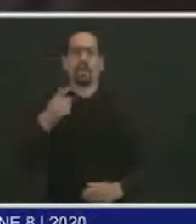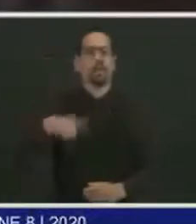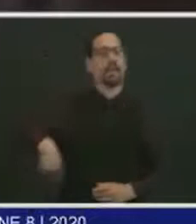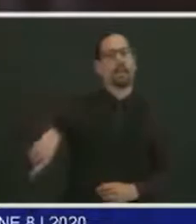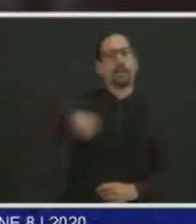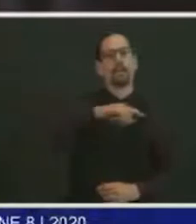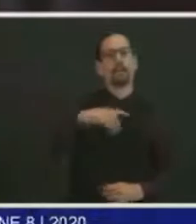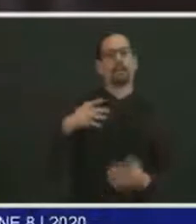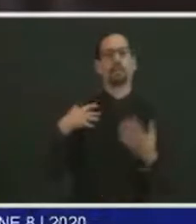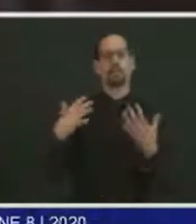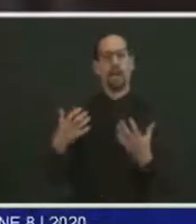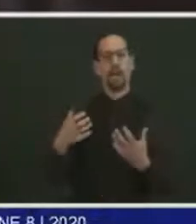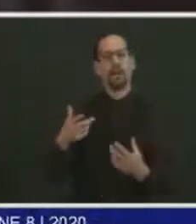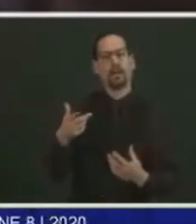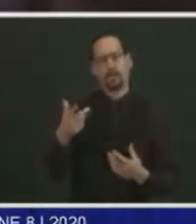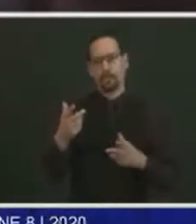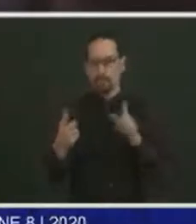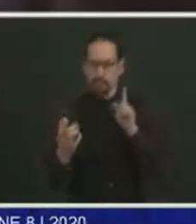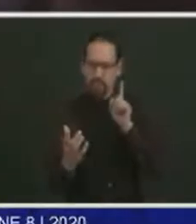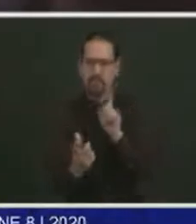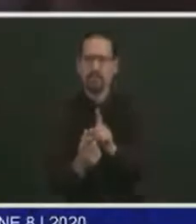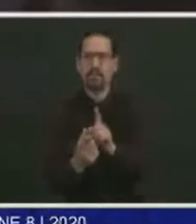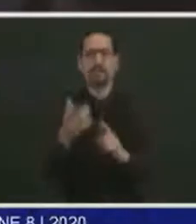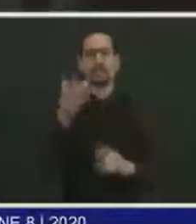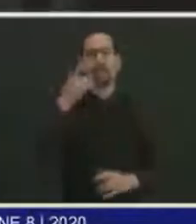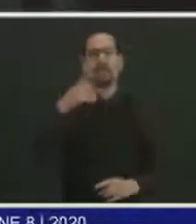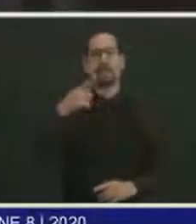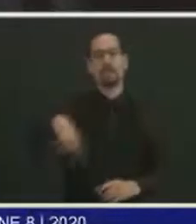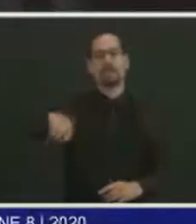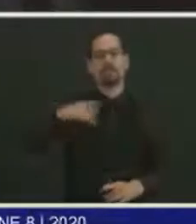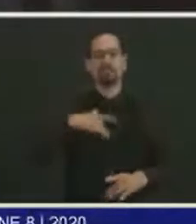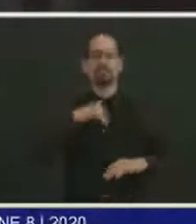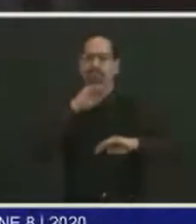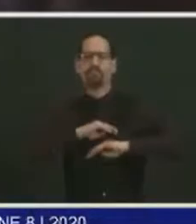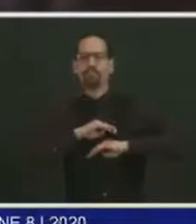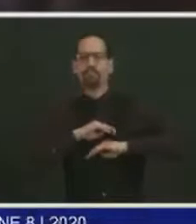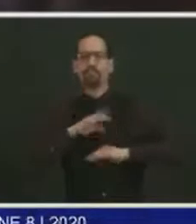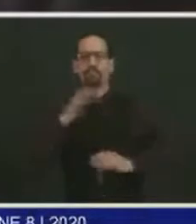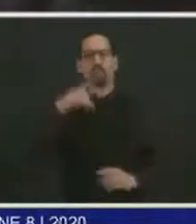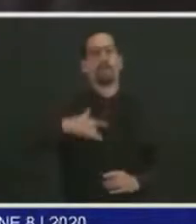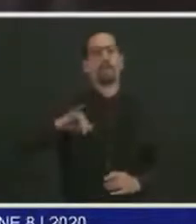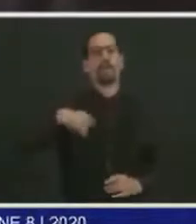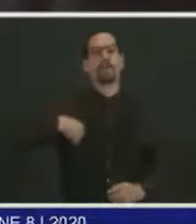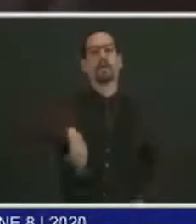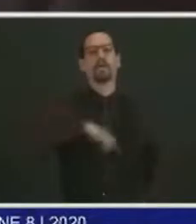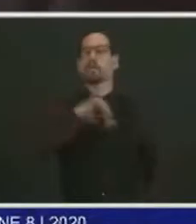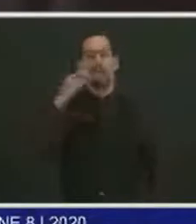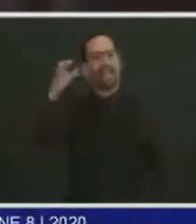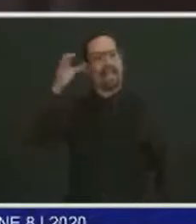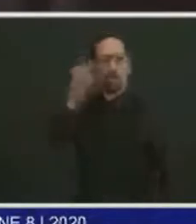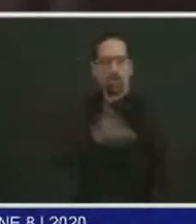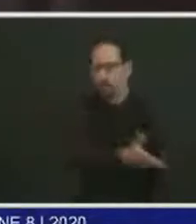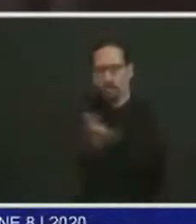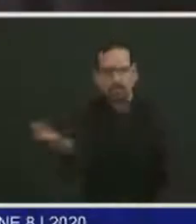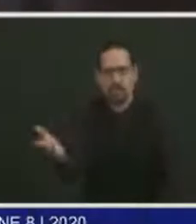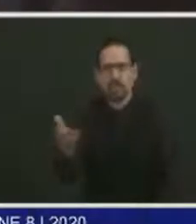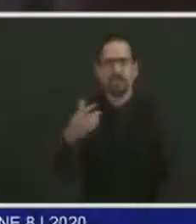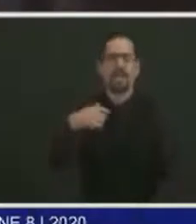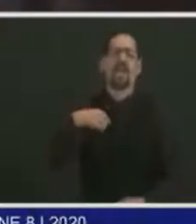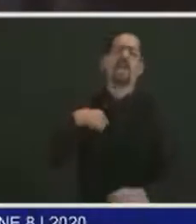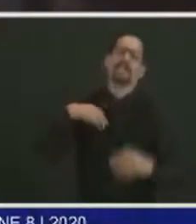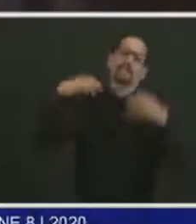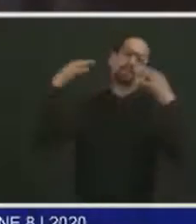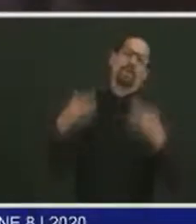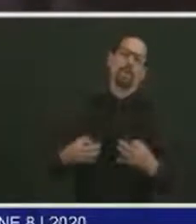felt they still hadn't been heard. And so I went out to make it clear that I am listening, I am committed to